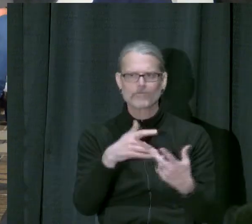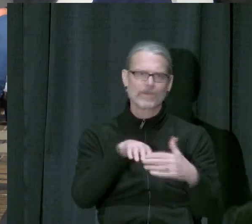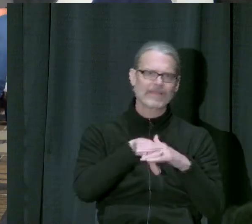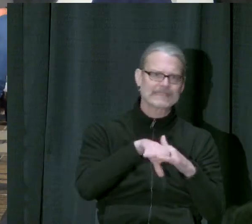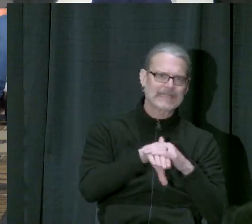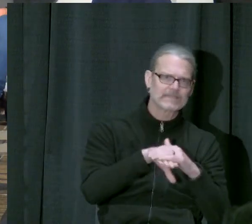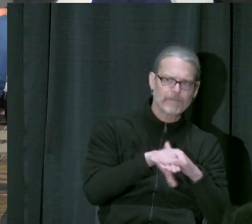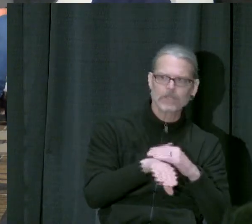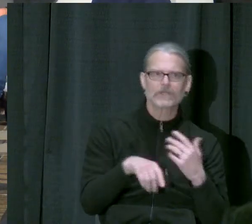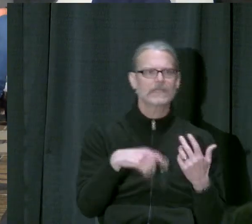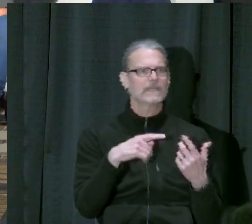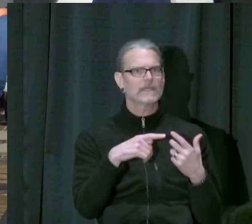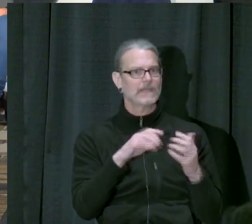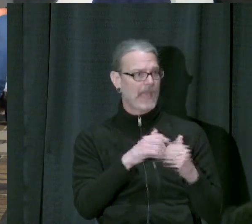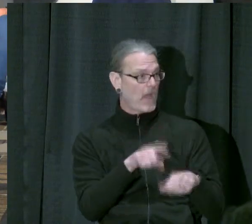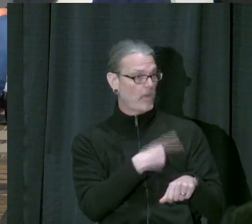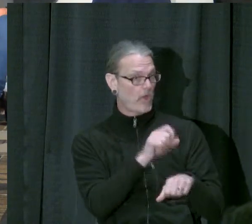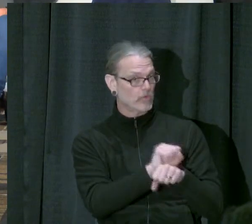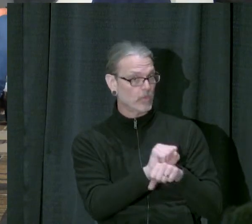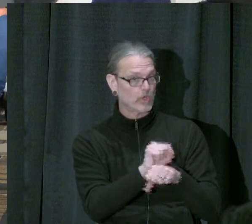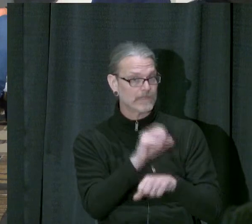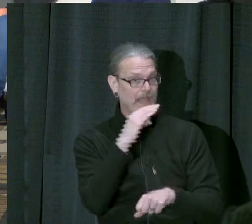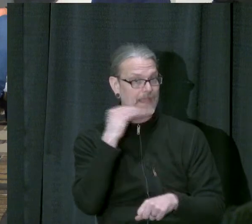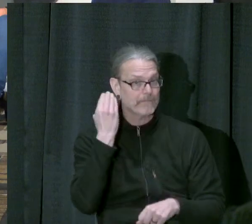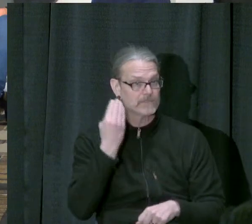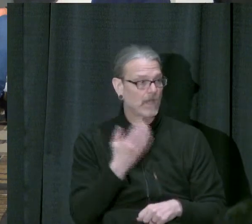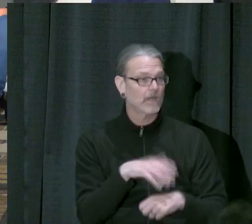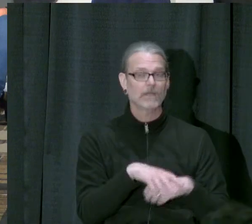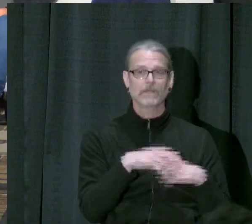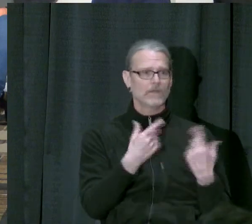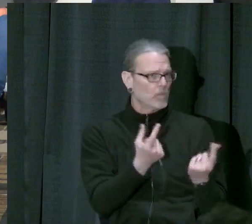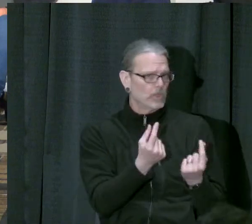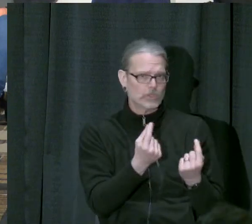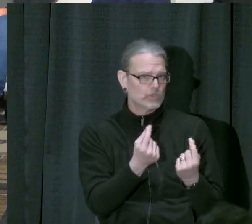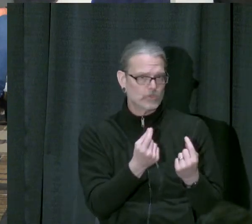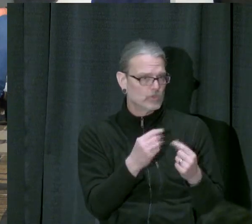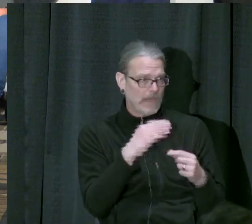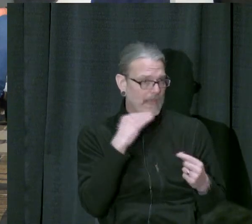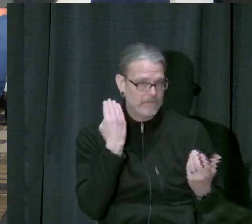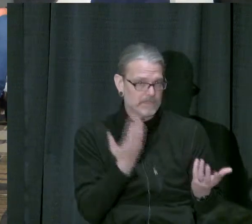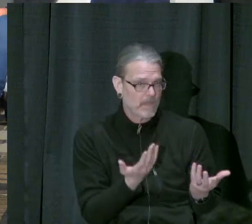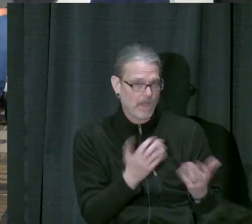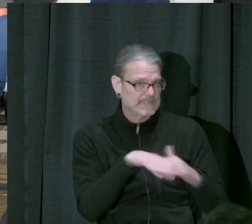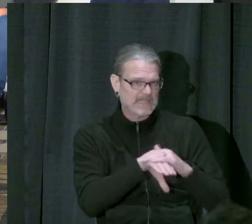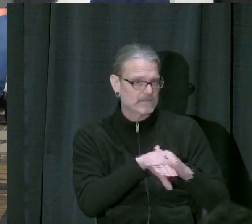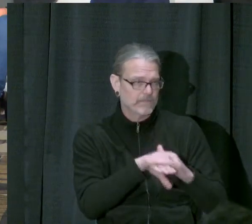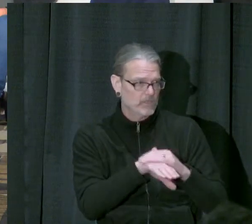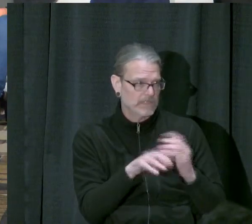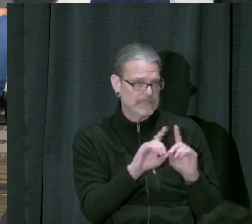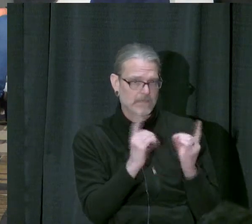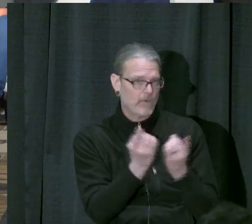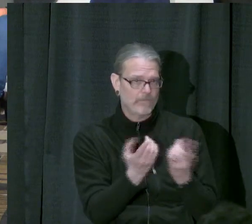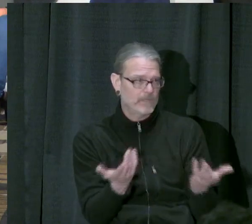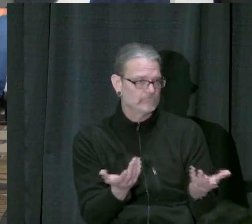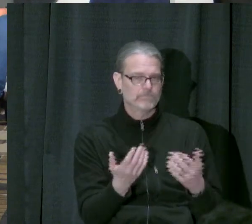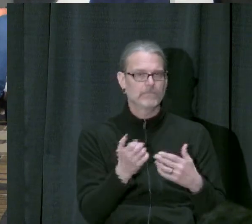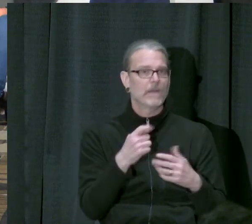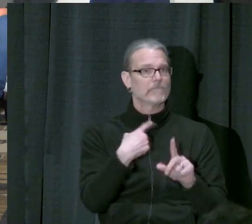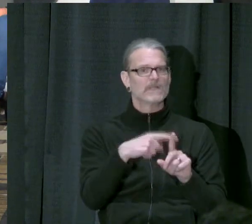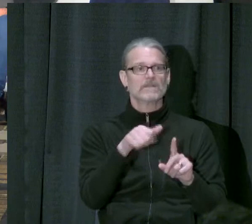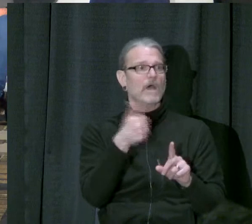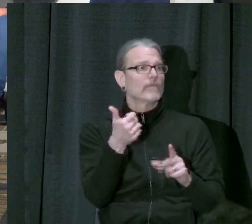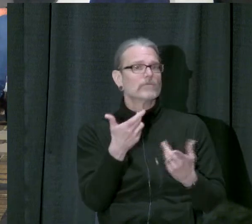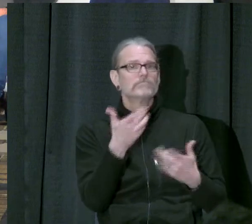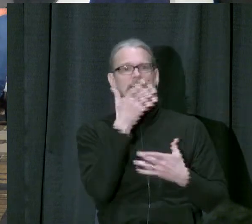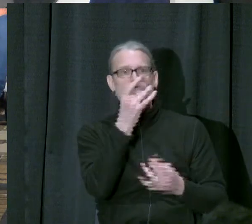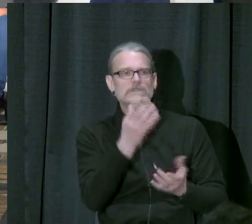long you've been at Amazon, what it is you do in accessibility at Amazon, and any other interesting